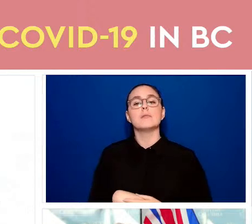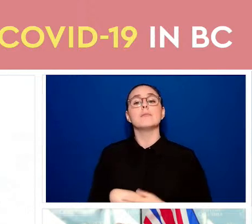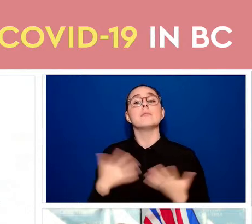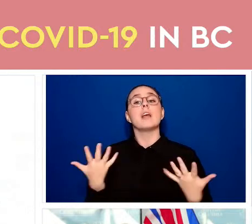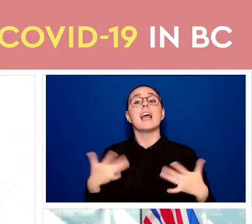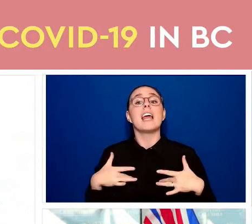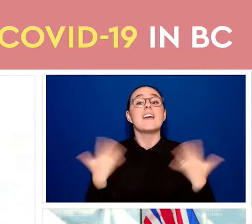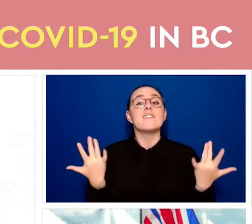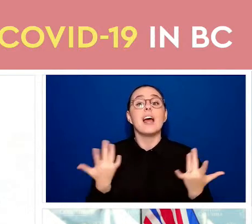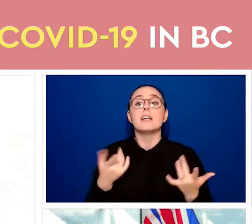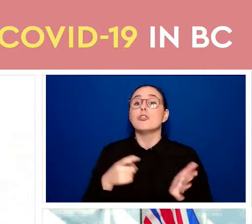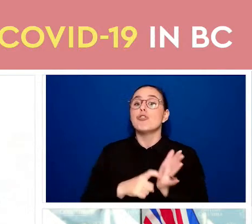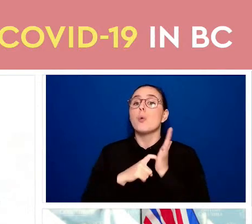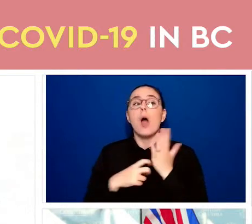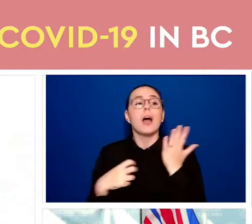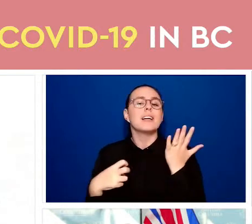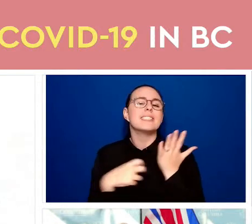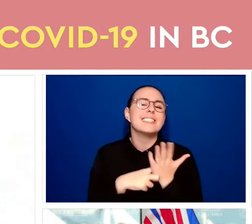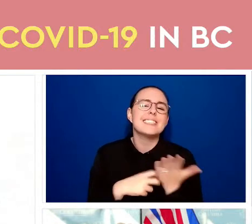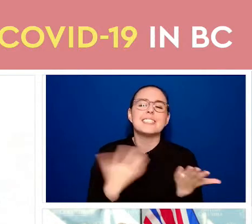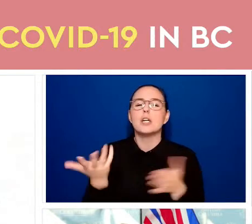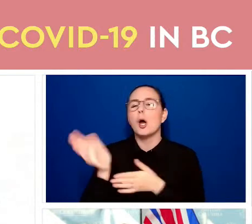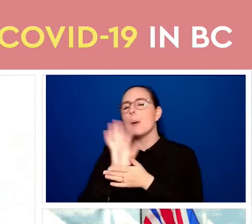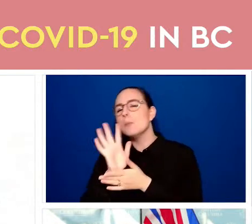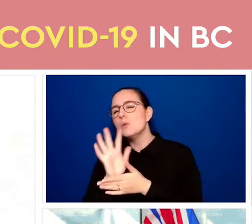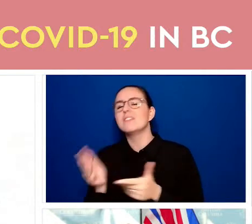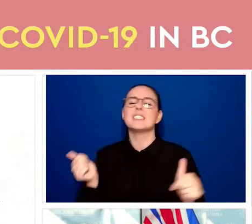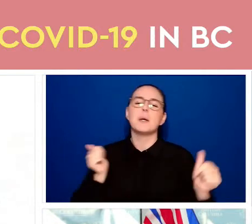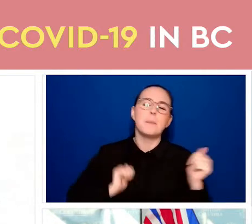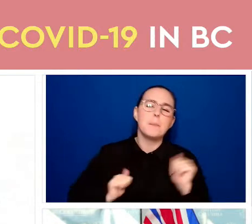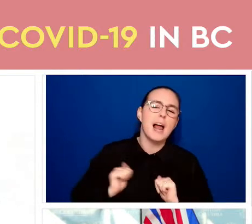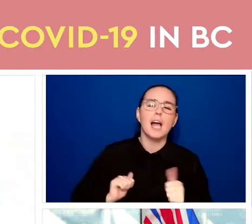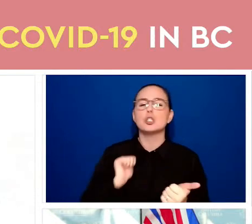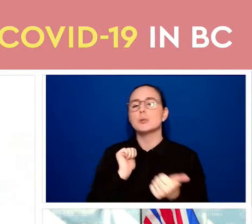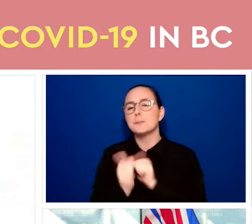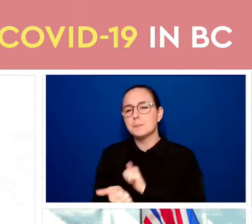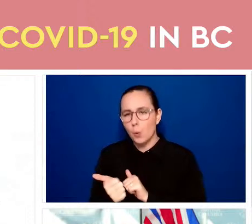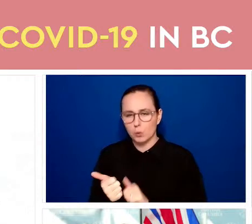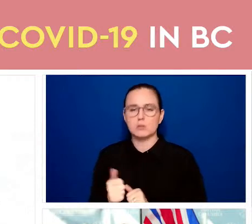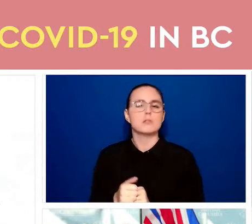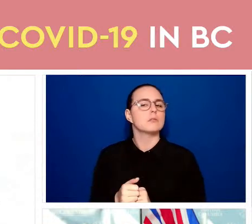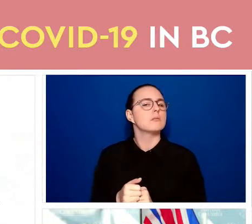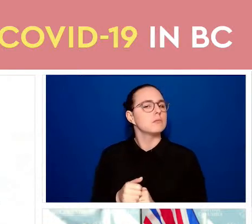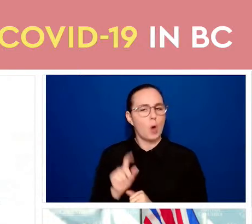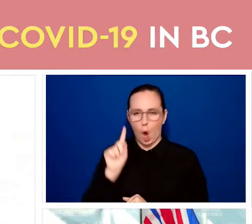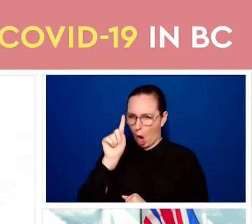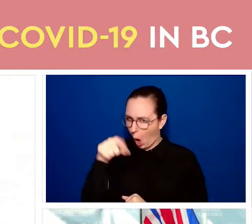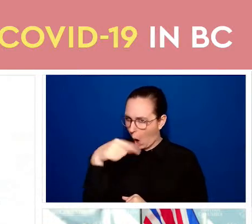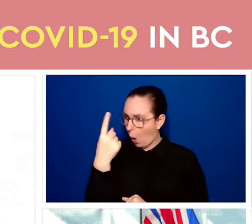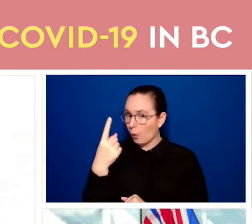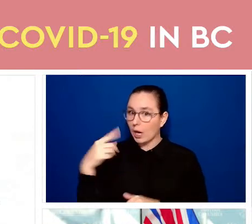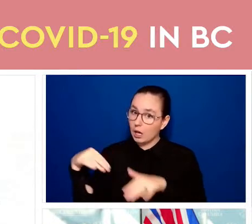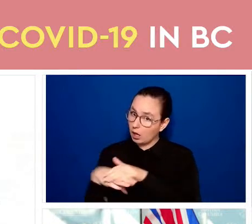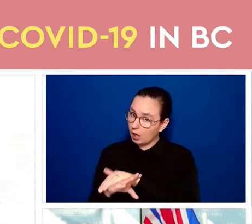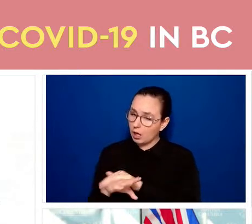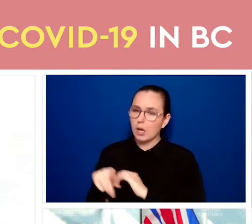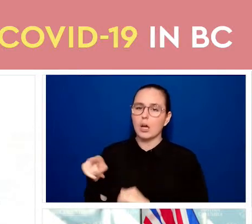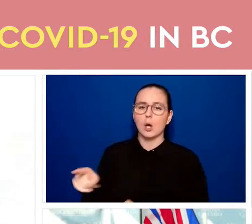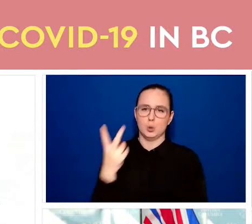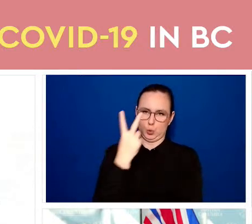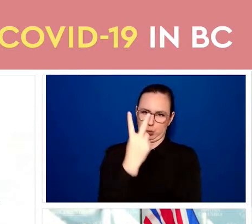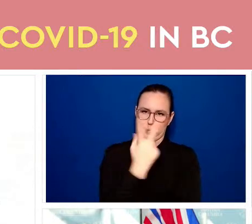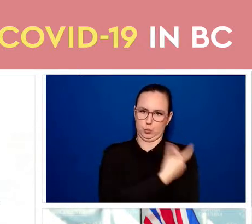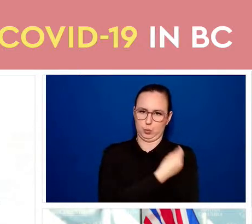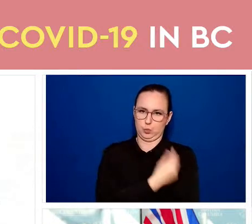and plays and ticketed sports events, will only be able to admit fully vaccinated individuals. All